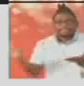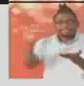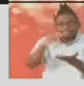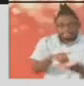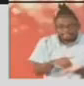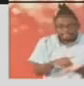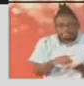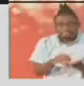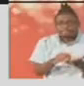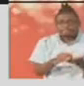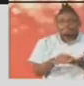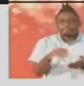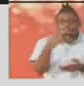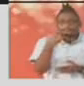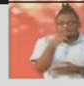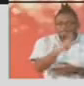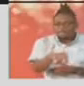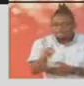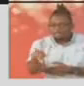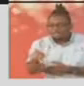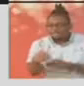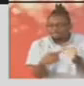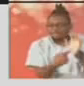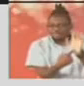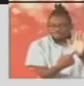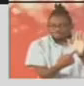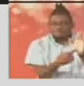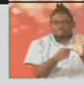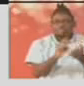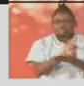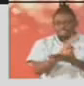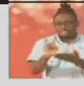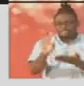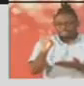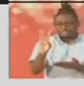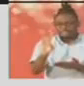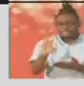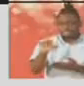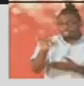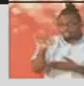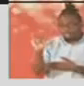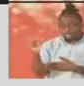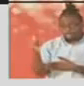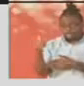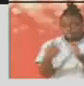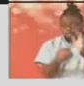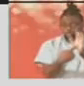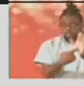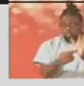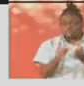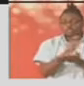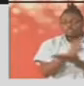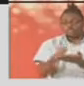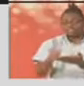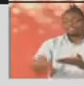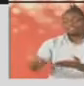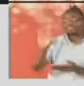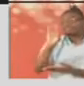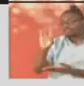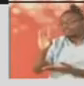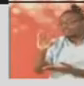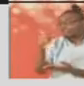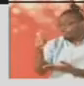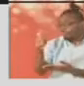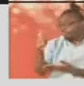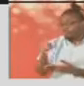represented in this case Epi Week 6 and the yellow points representing Epi Week 7. Again, cases in the more populated areas, but there are also